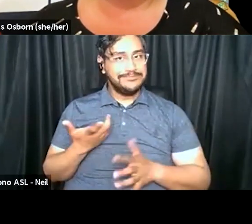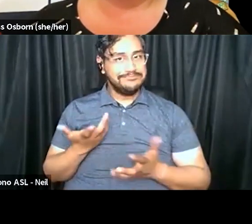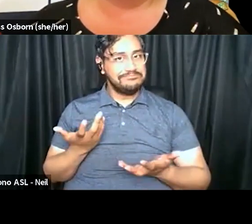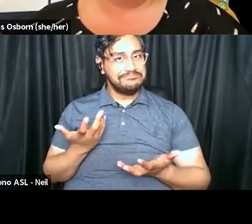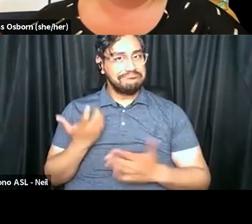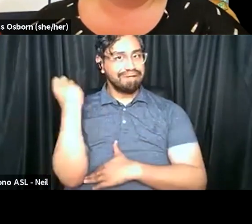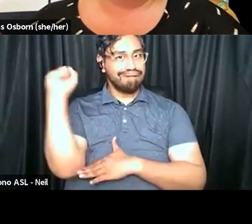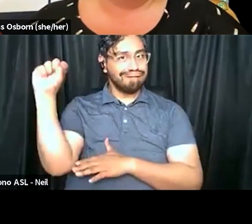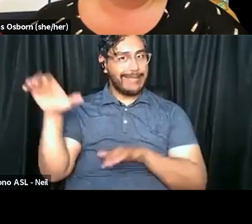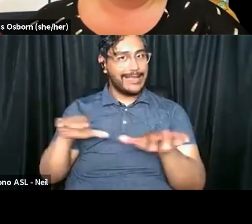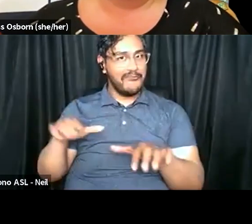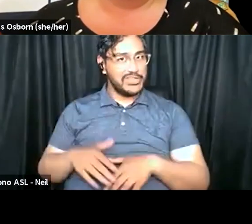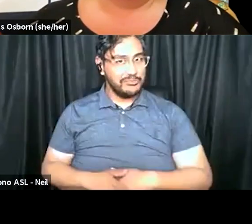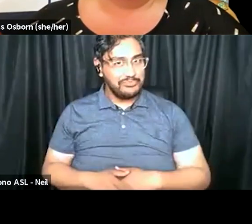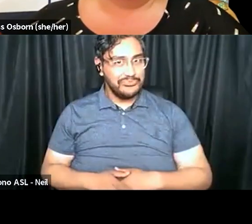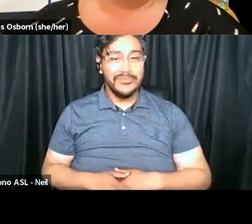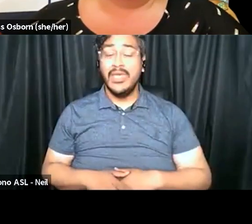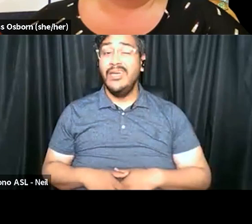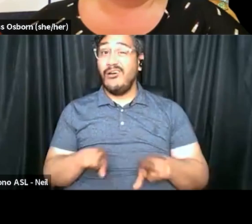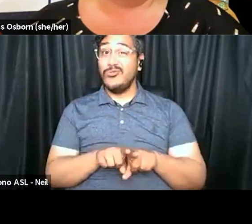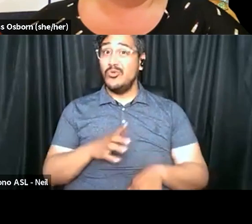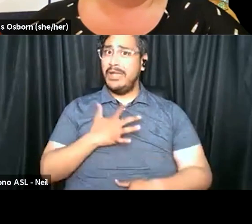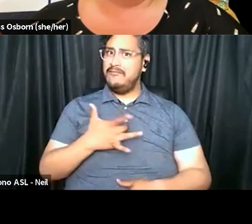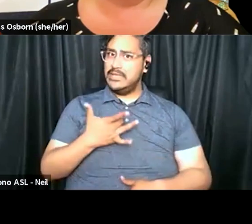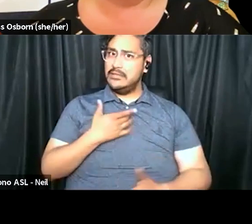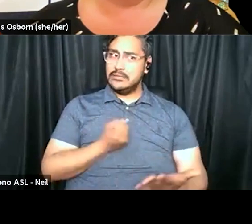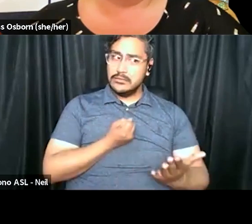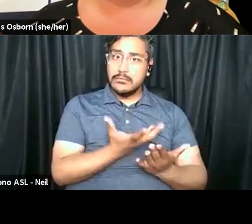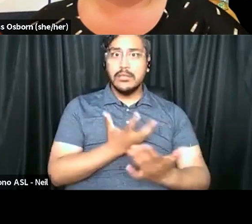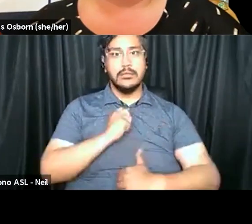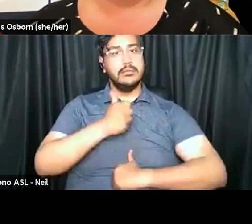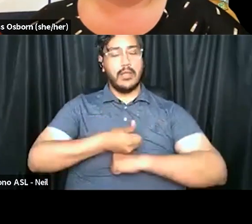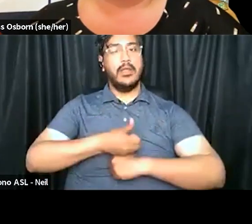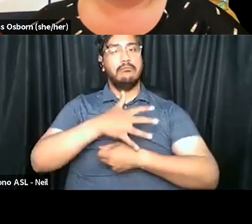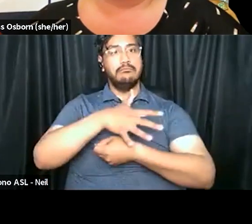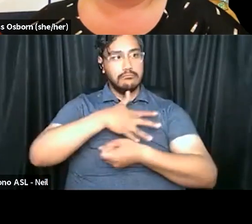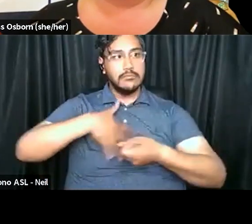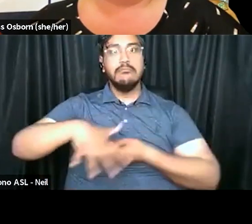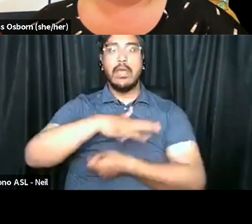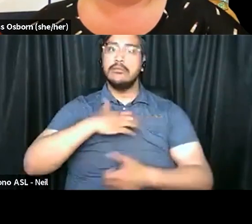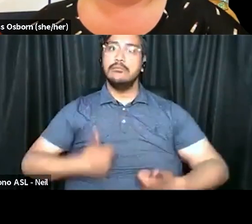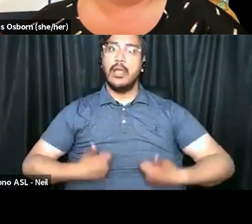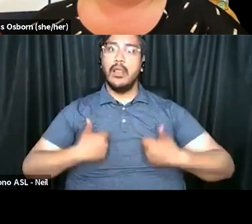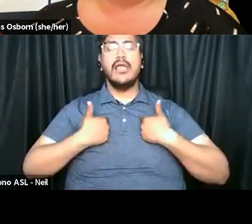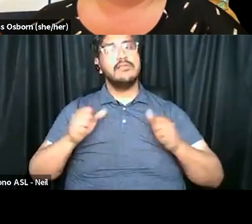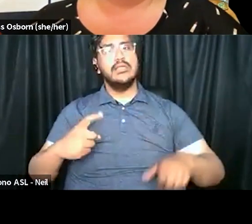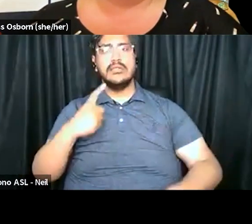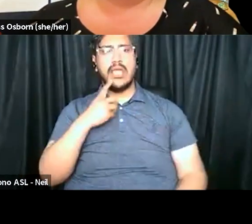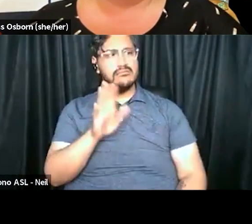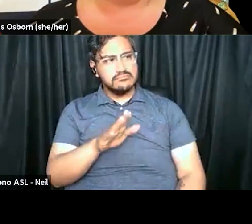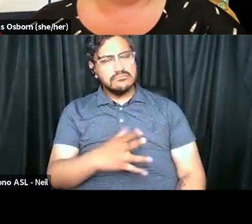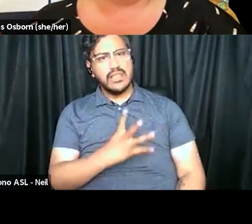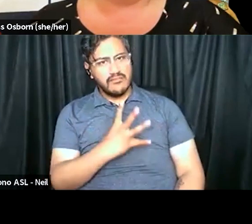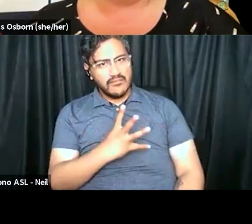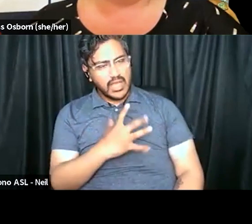to express my feelings and to create space in my life, to say it's okay to feel this way or it's okay to be